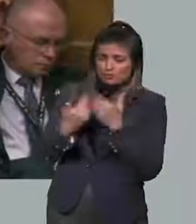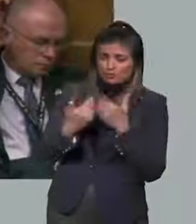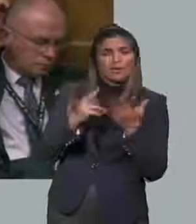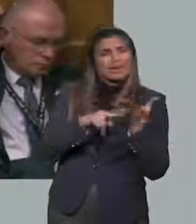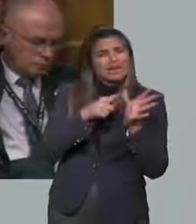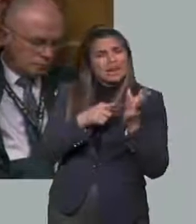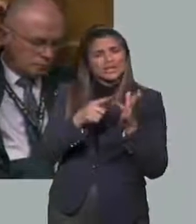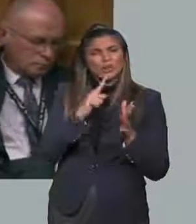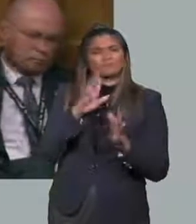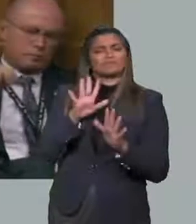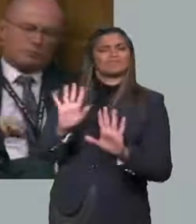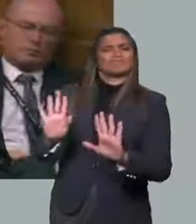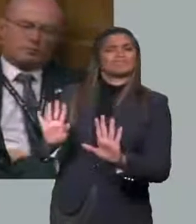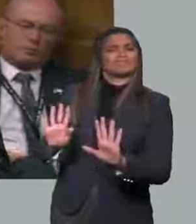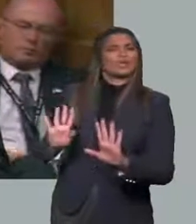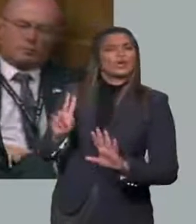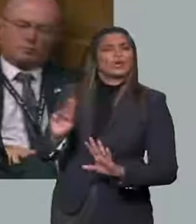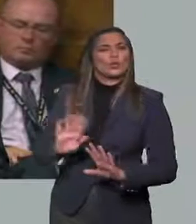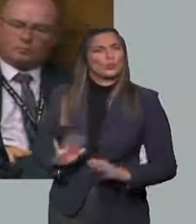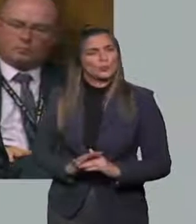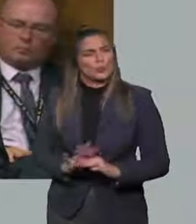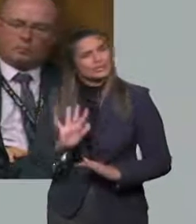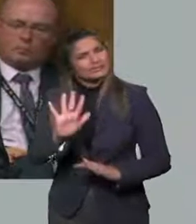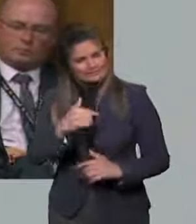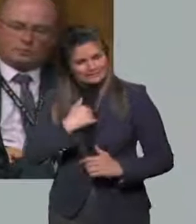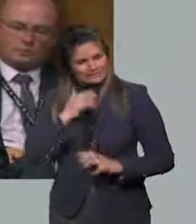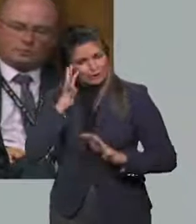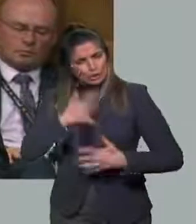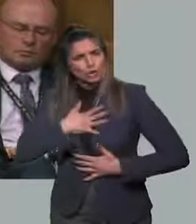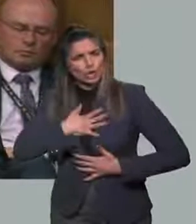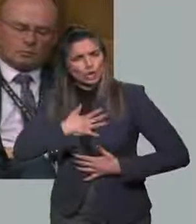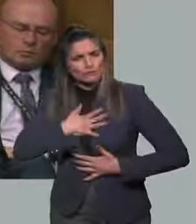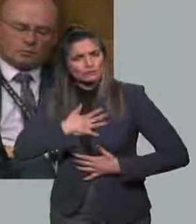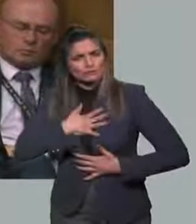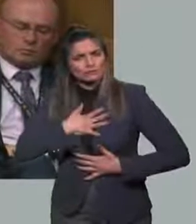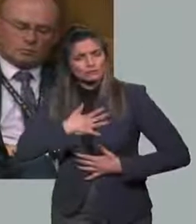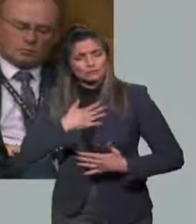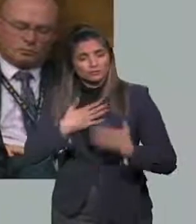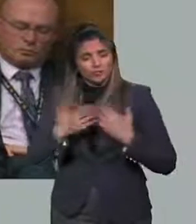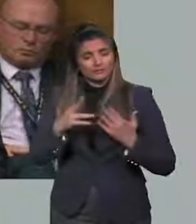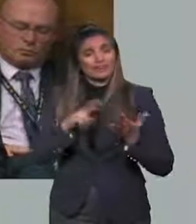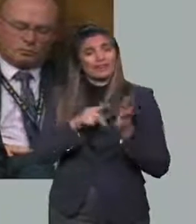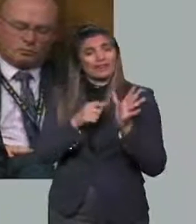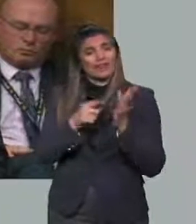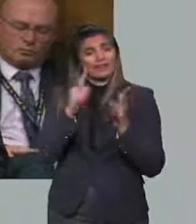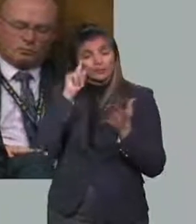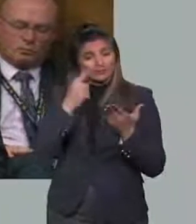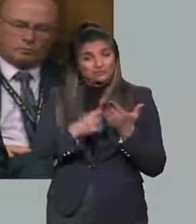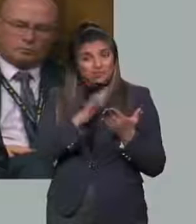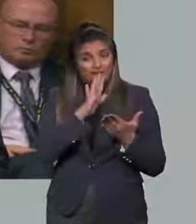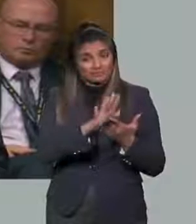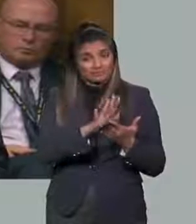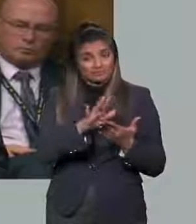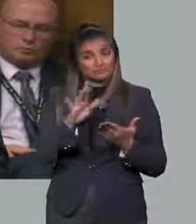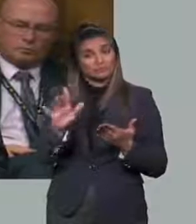not to give it to them. My concern now is no matter what they decide, it remains their absolute